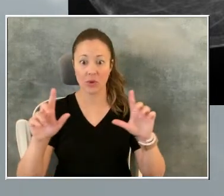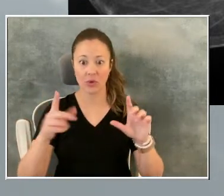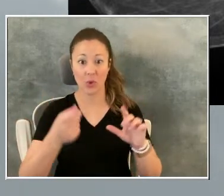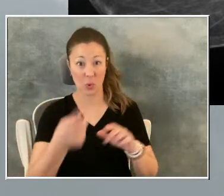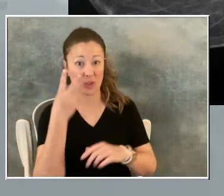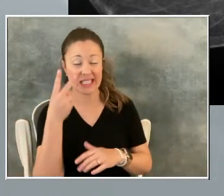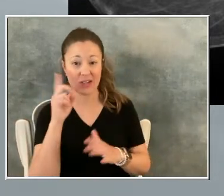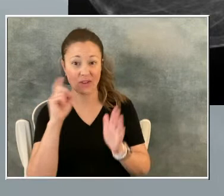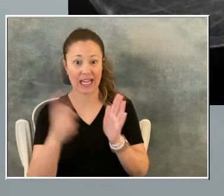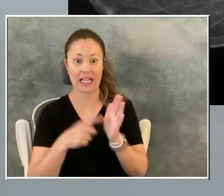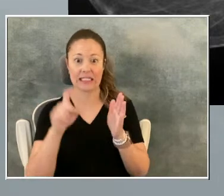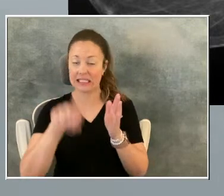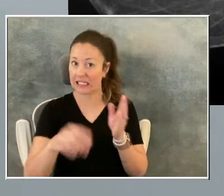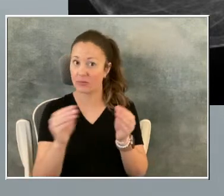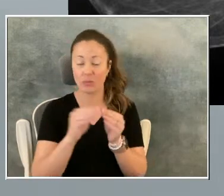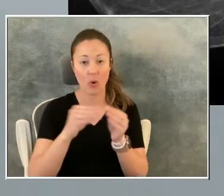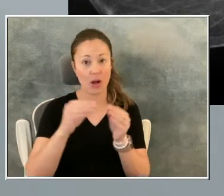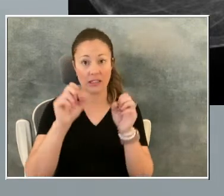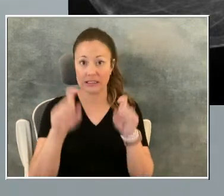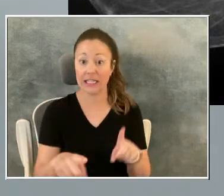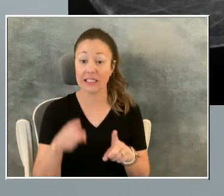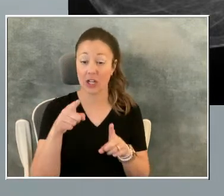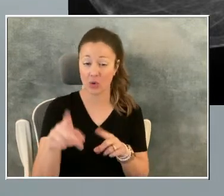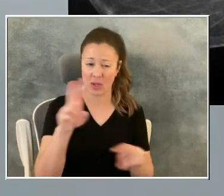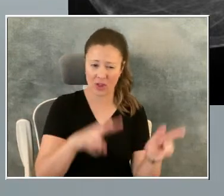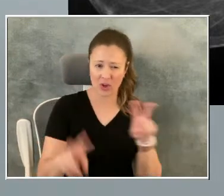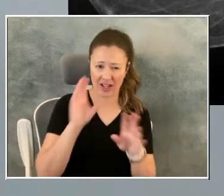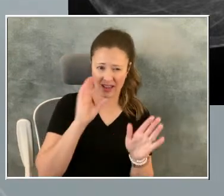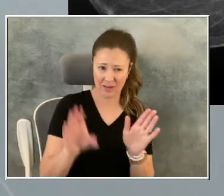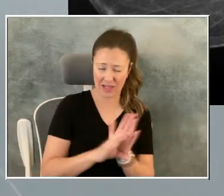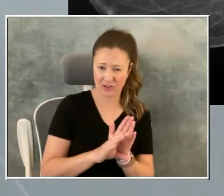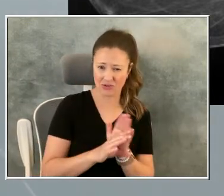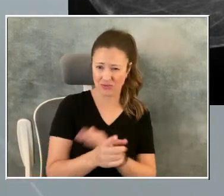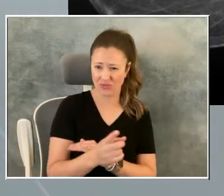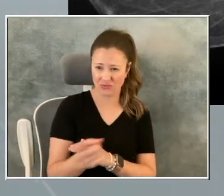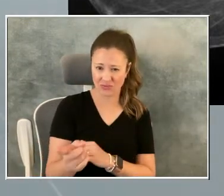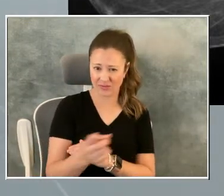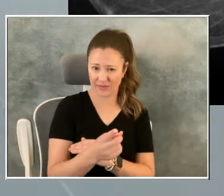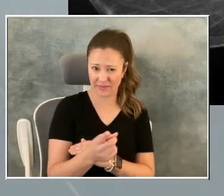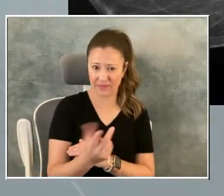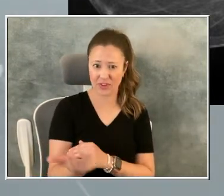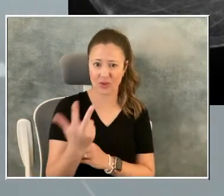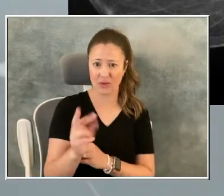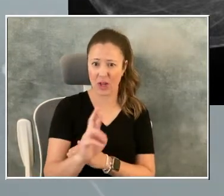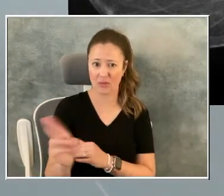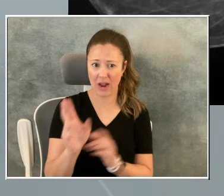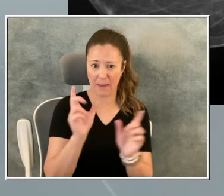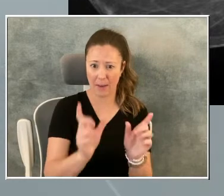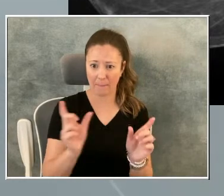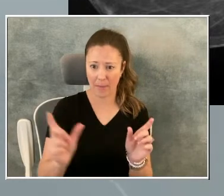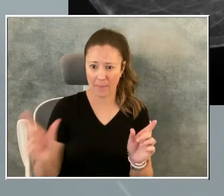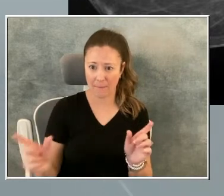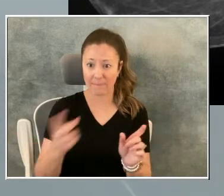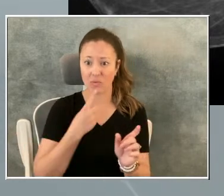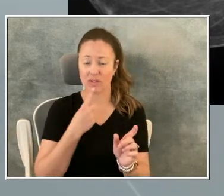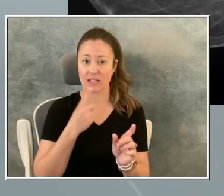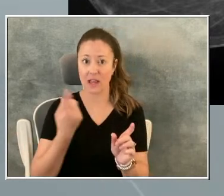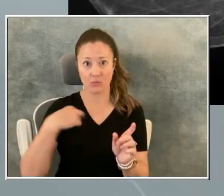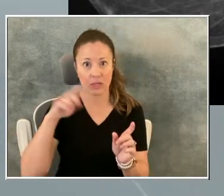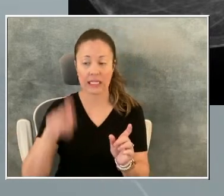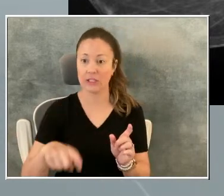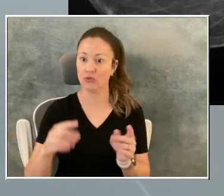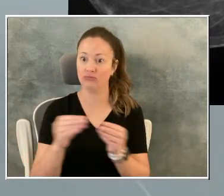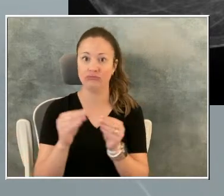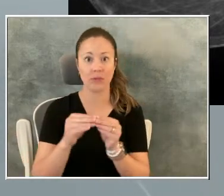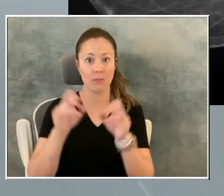need more testing. So somebody comes in, you're looking at this image, those other 3 on the right-hand side, you're going to go, we need to move forward to an